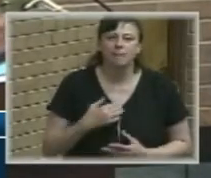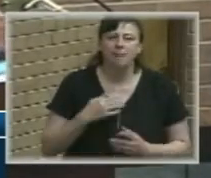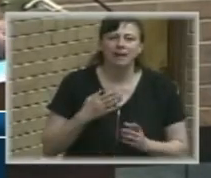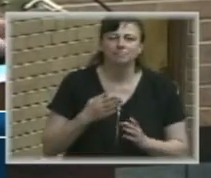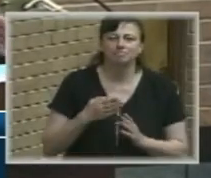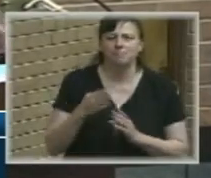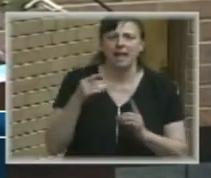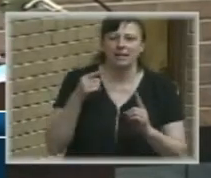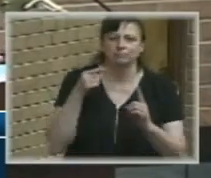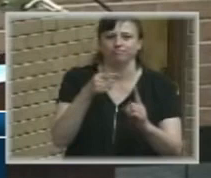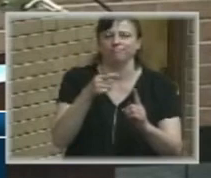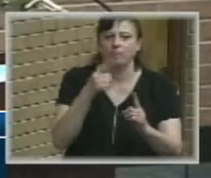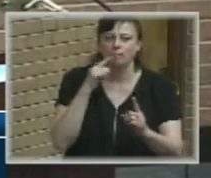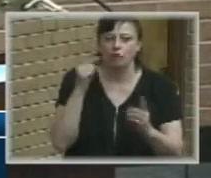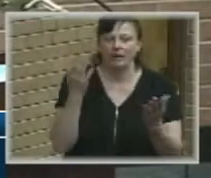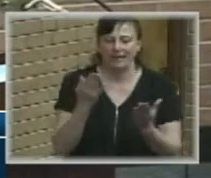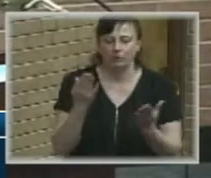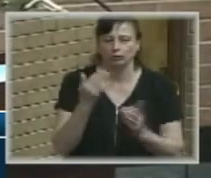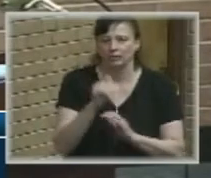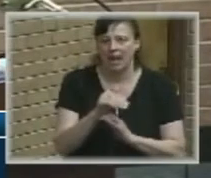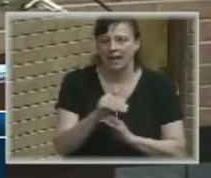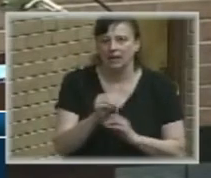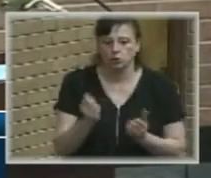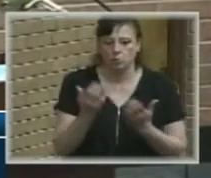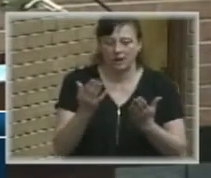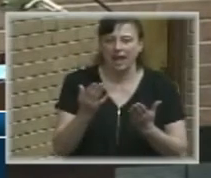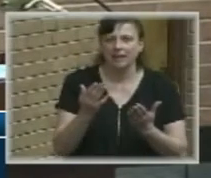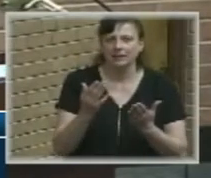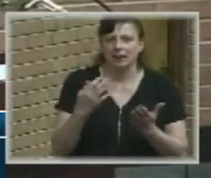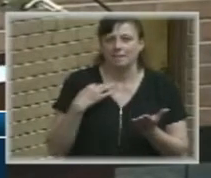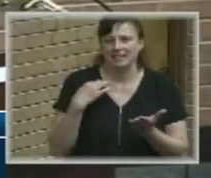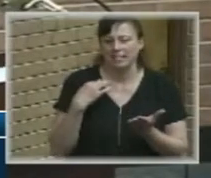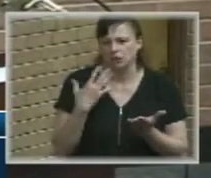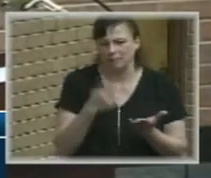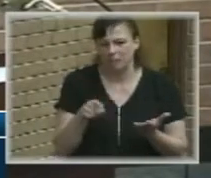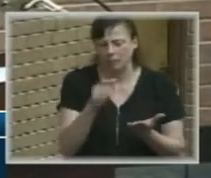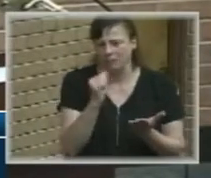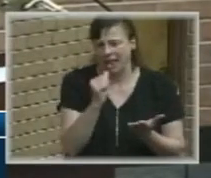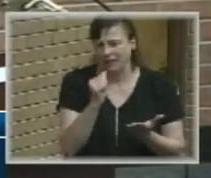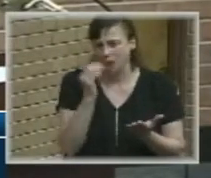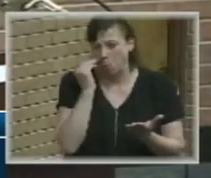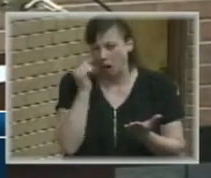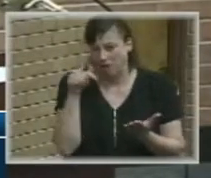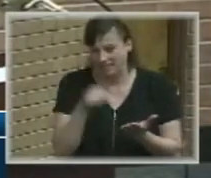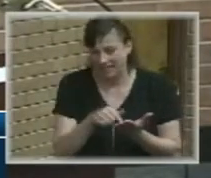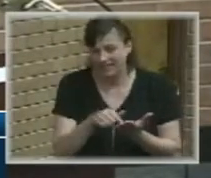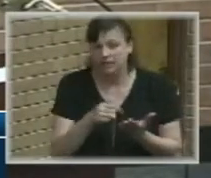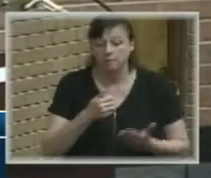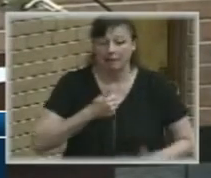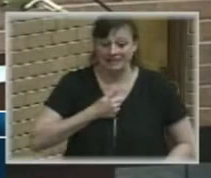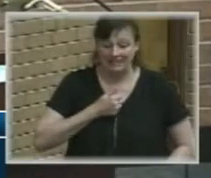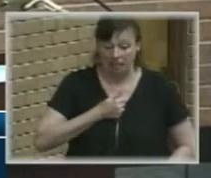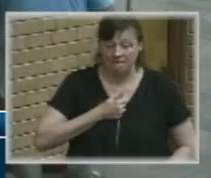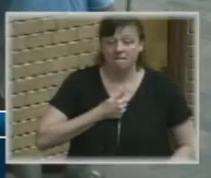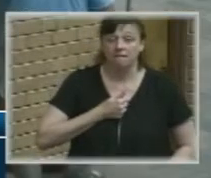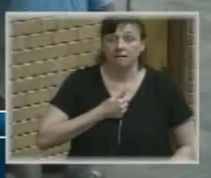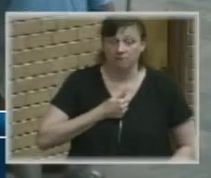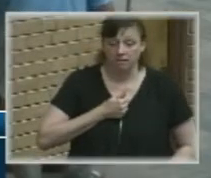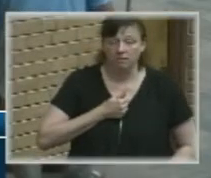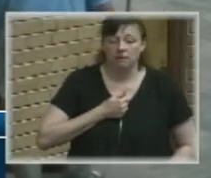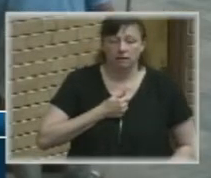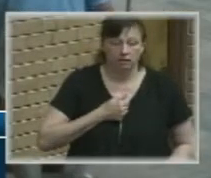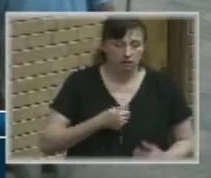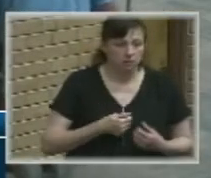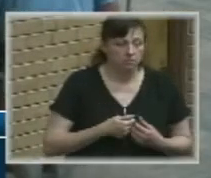main reason for being here tonight is to present a petition some of you may or may not be aware of, that myself,